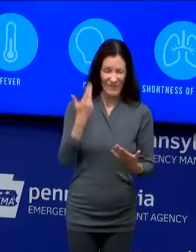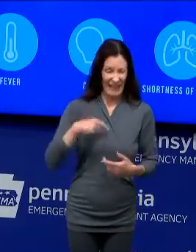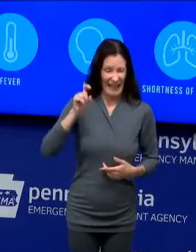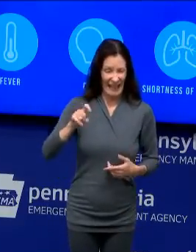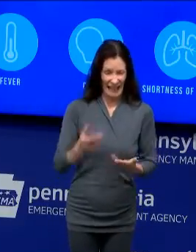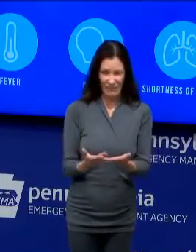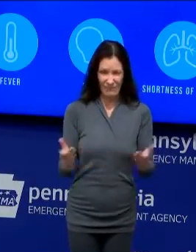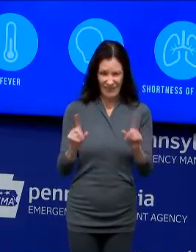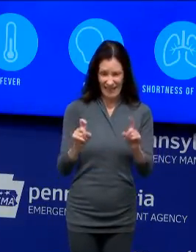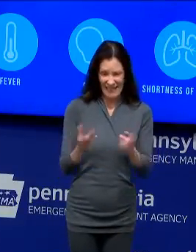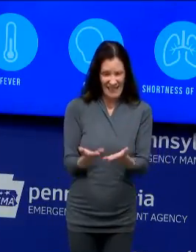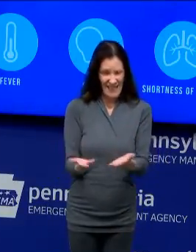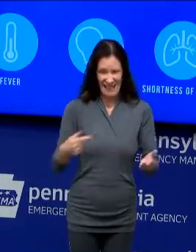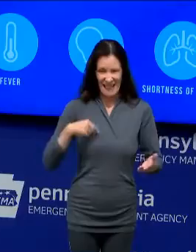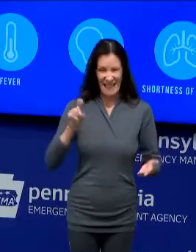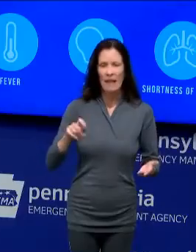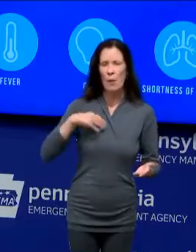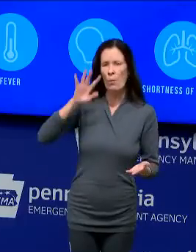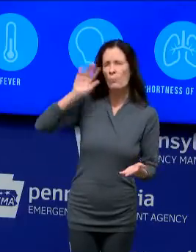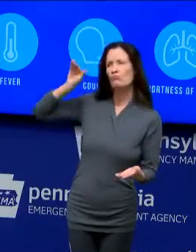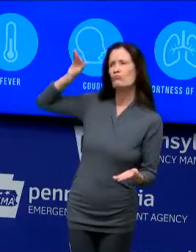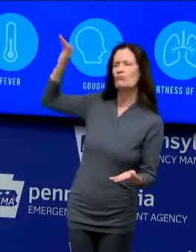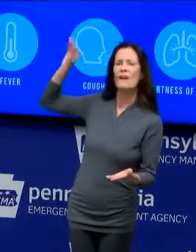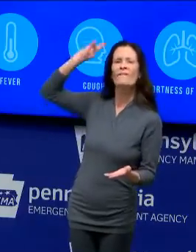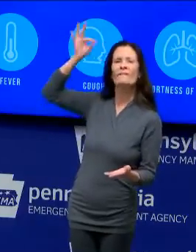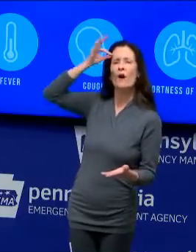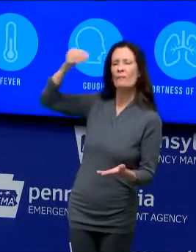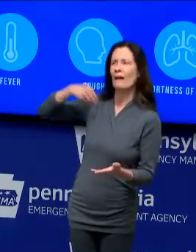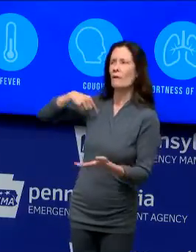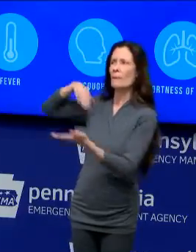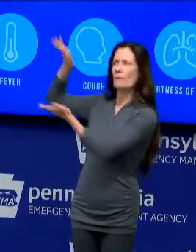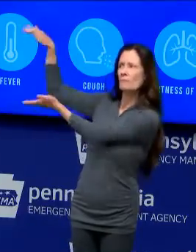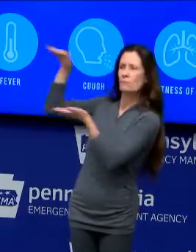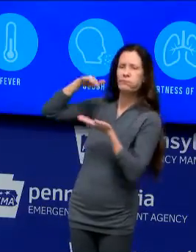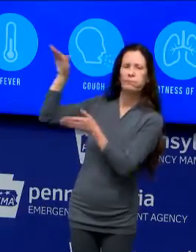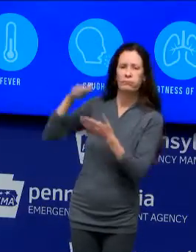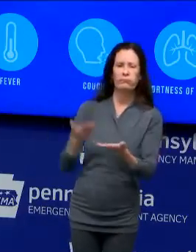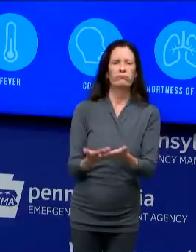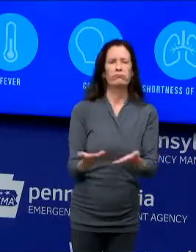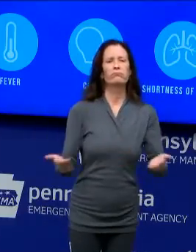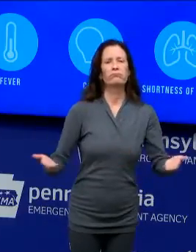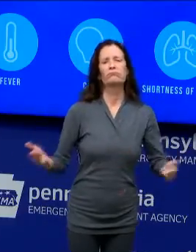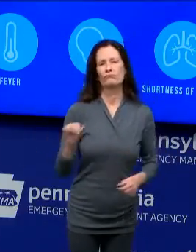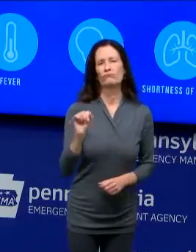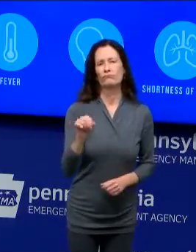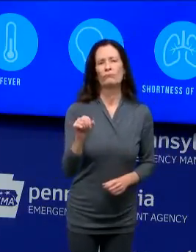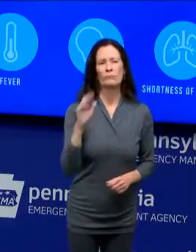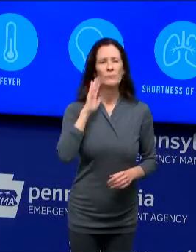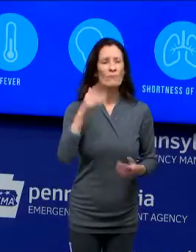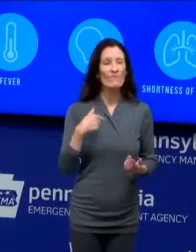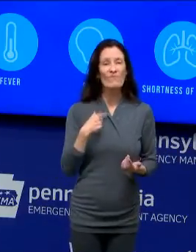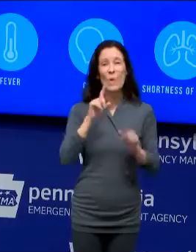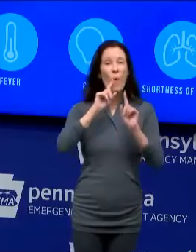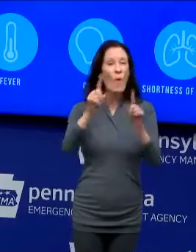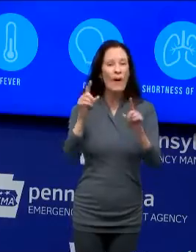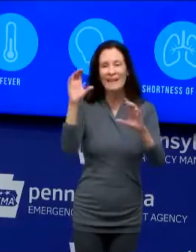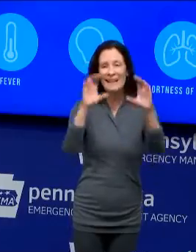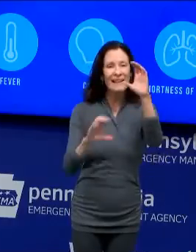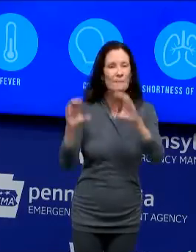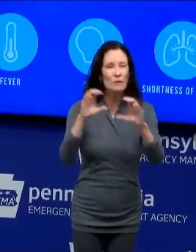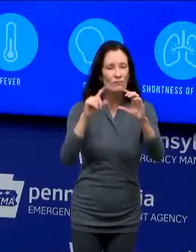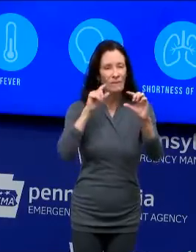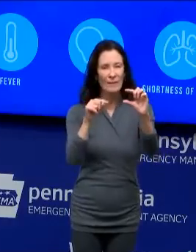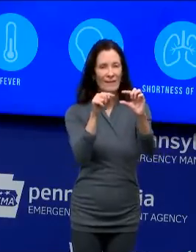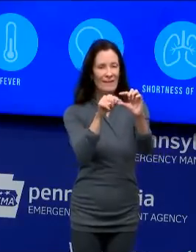testing. So really all of our ordering of reagents and chemicals, et cetera, are through the CDC.